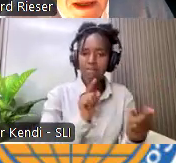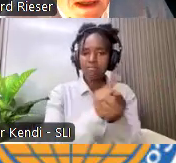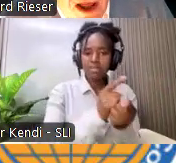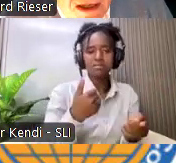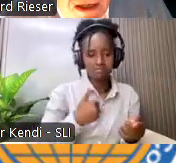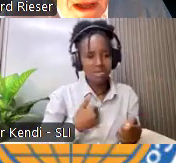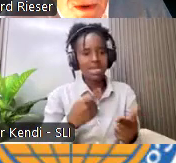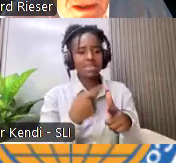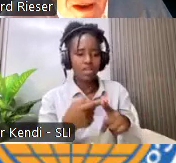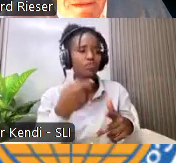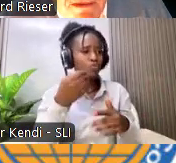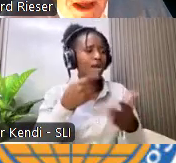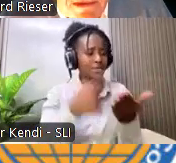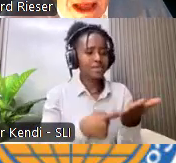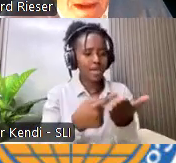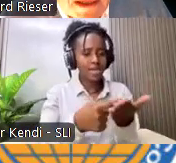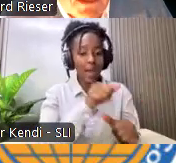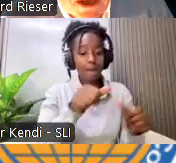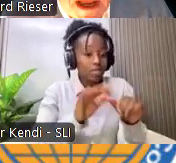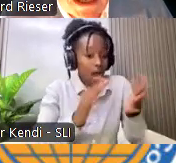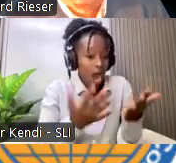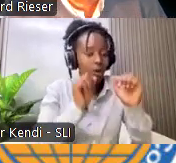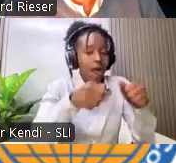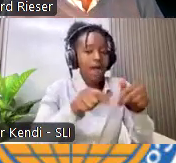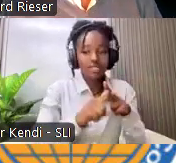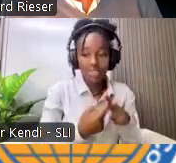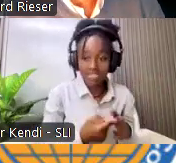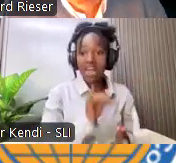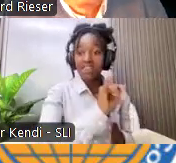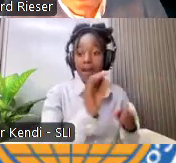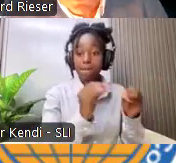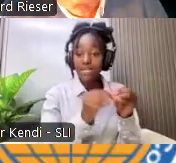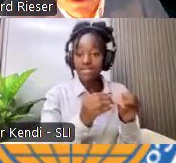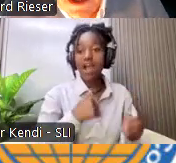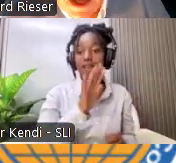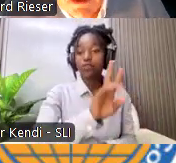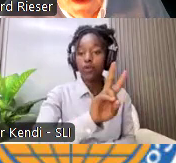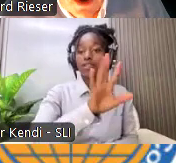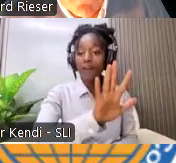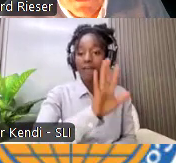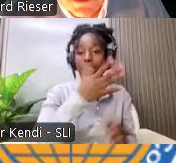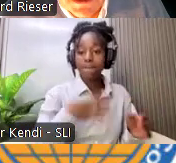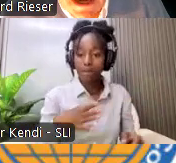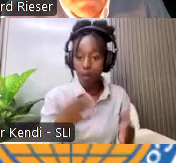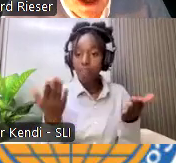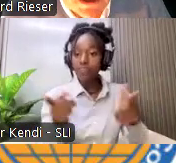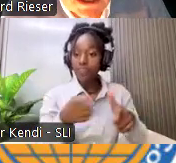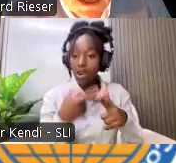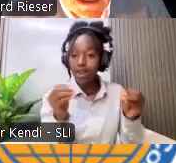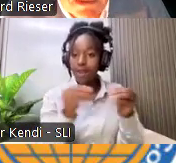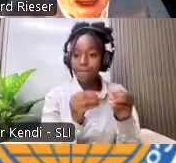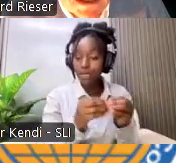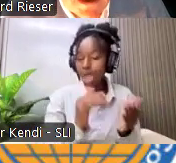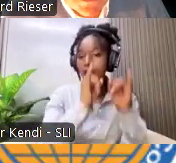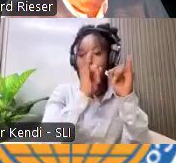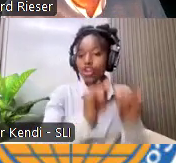can get this started. So we had 25 people came to that meeting. We committed to New York the following year when the Conference of State Parties